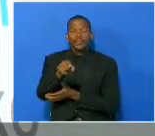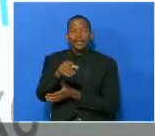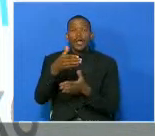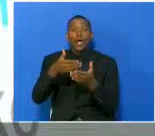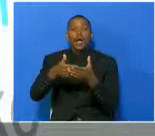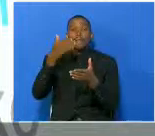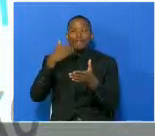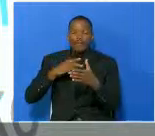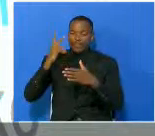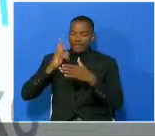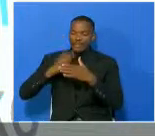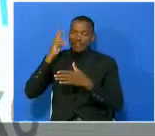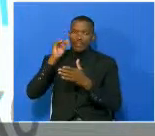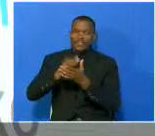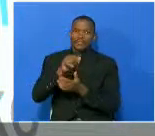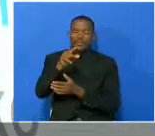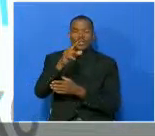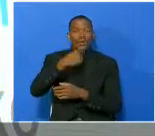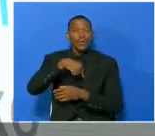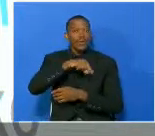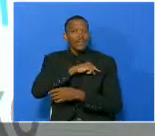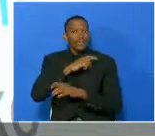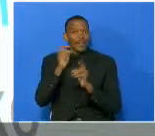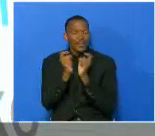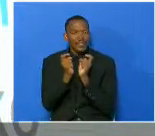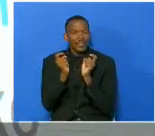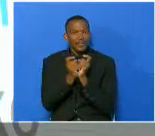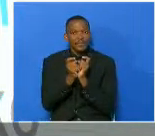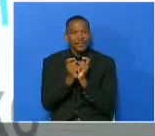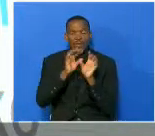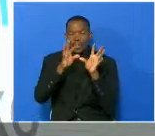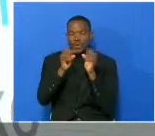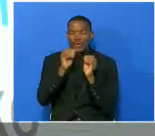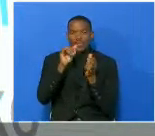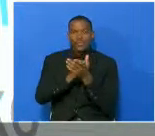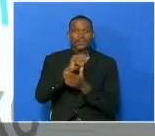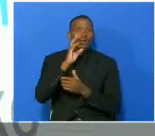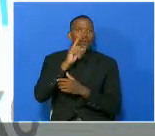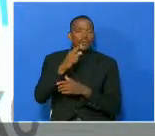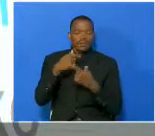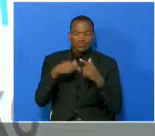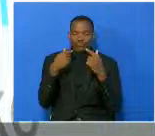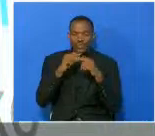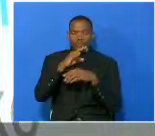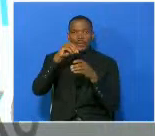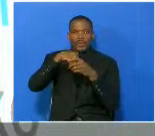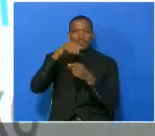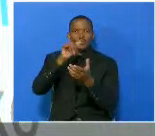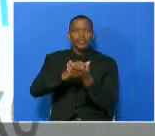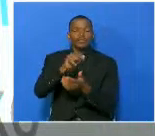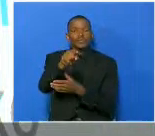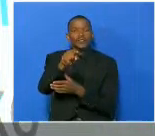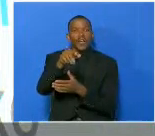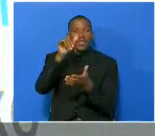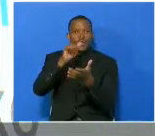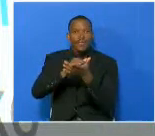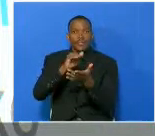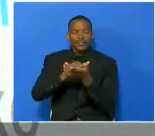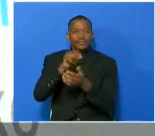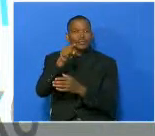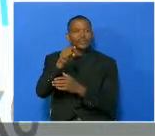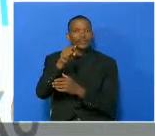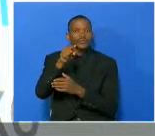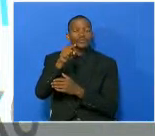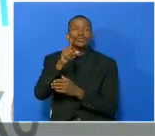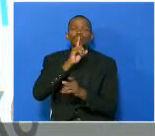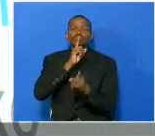before the last leg of their qualifying games. Beach volleyball will be going on their qualifying competitions, therefore, this were